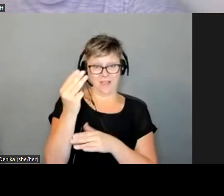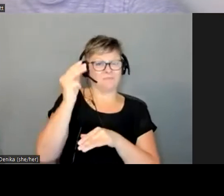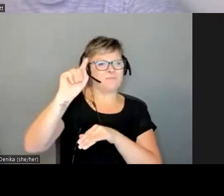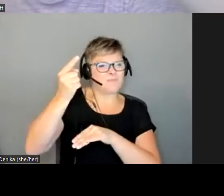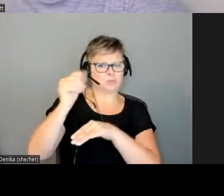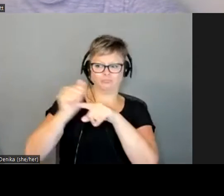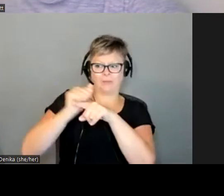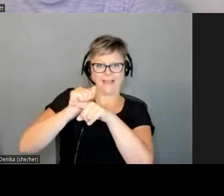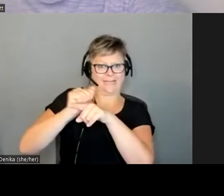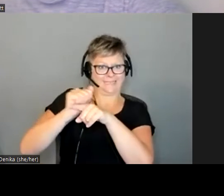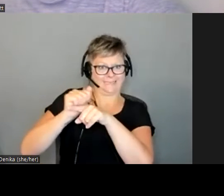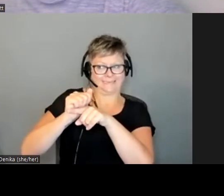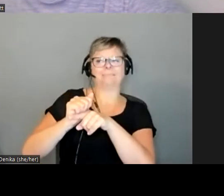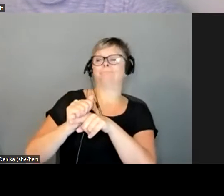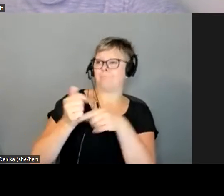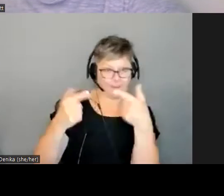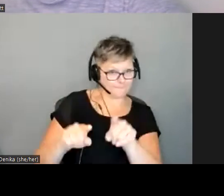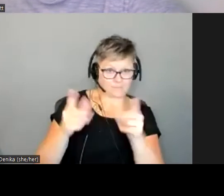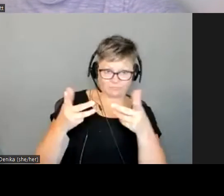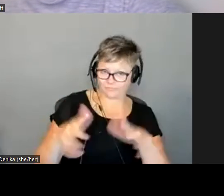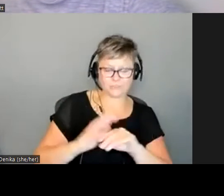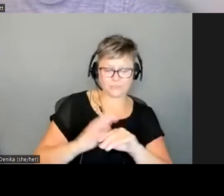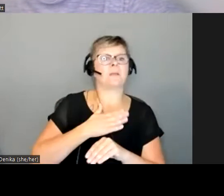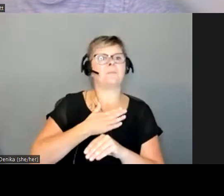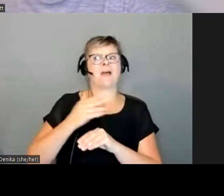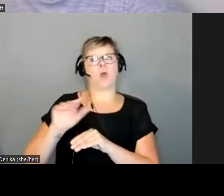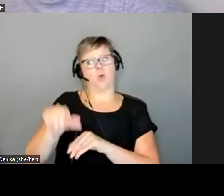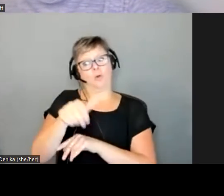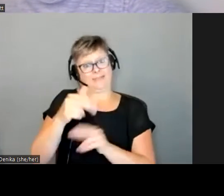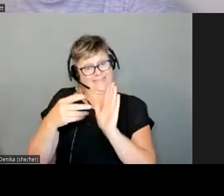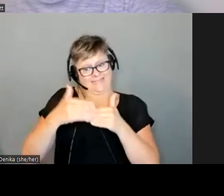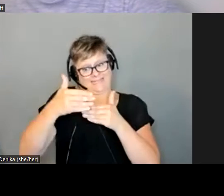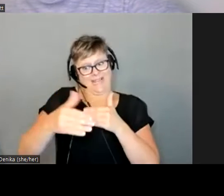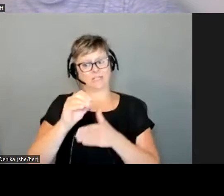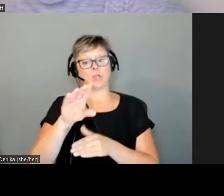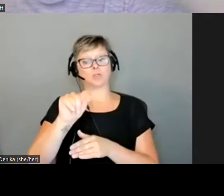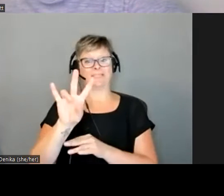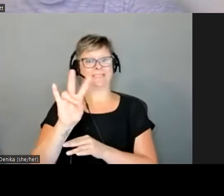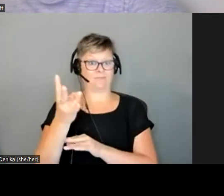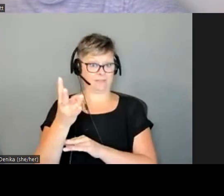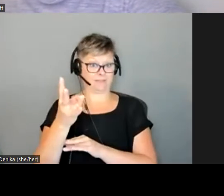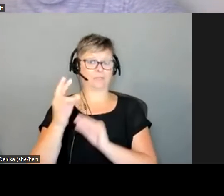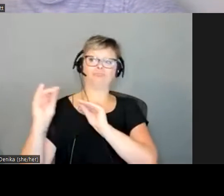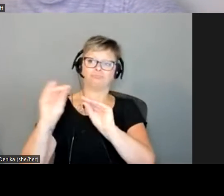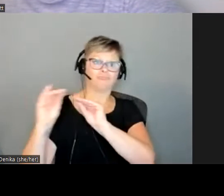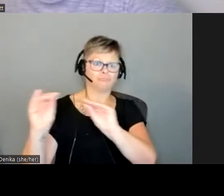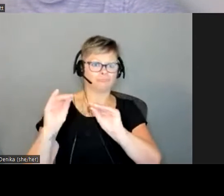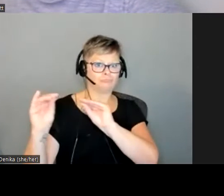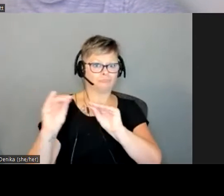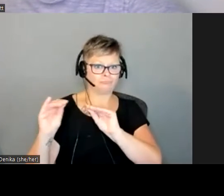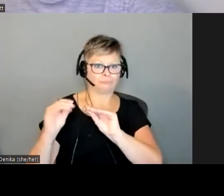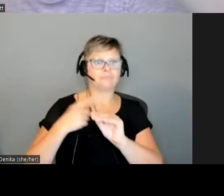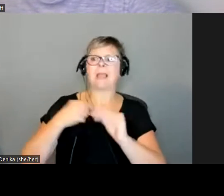and my next training session is October the 7th. And I'm doing training